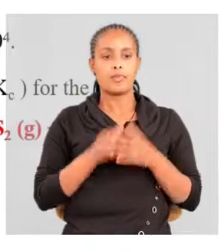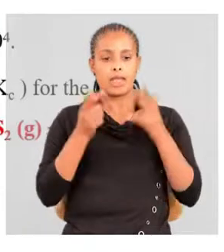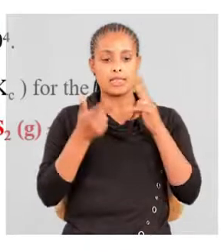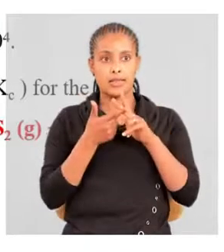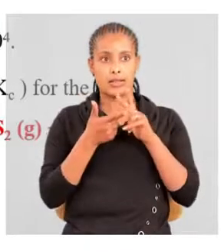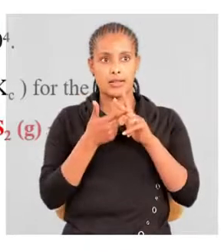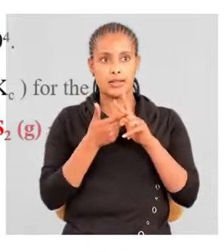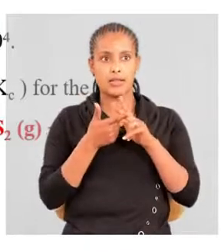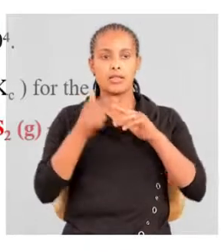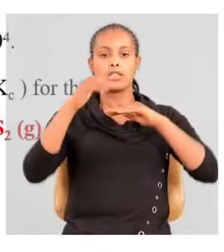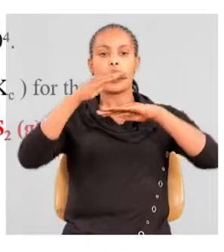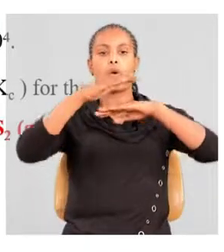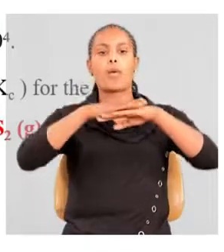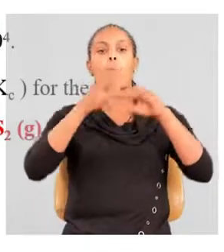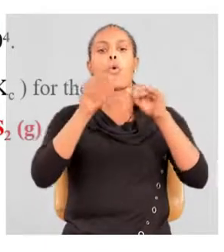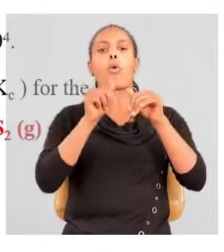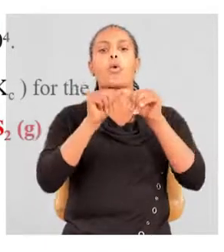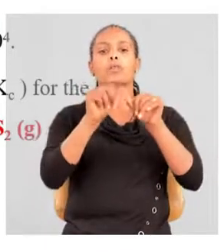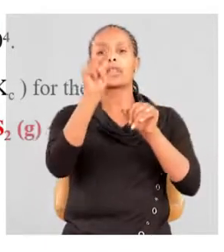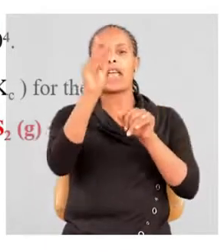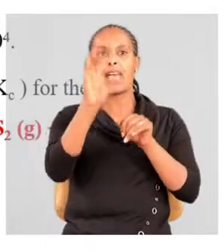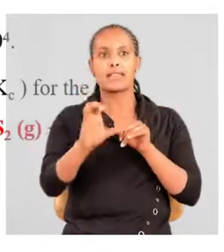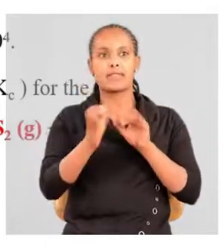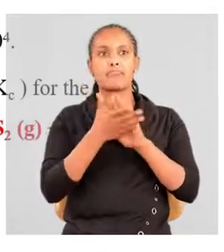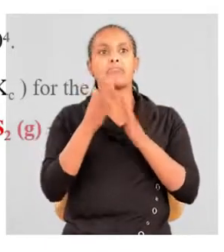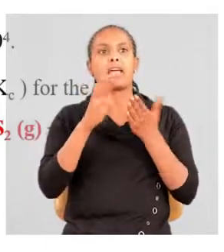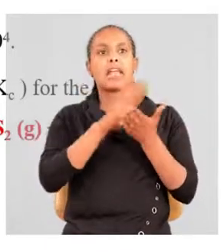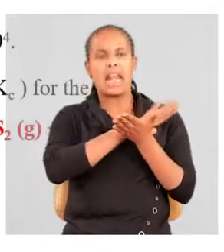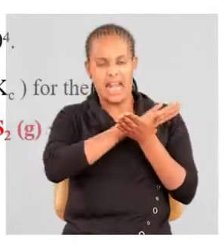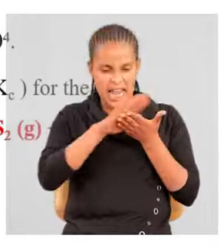3. The equilibrium constant for a net